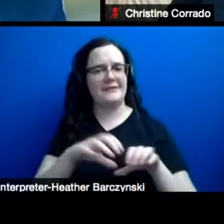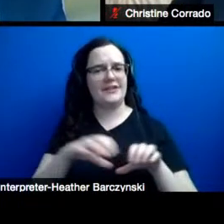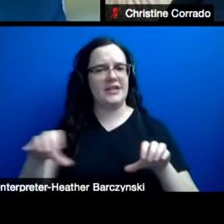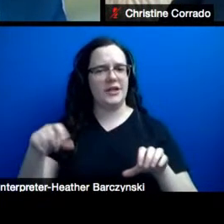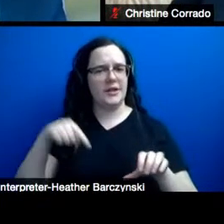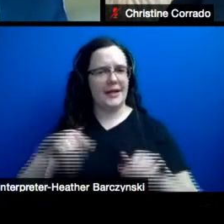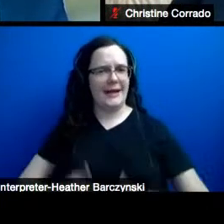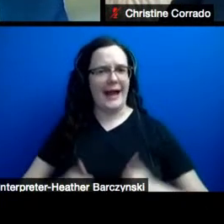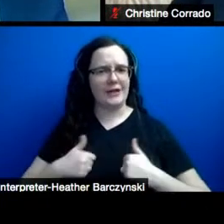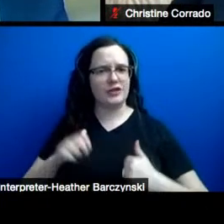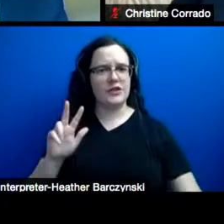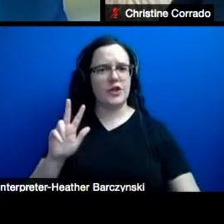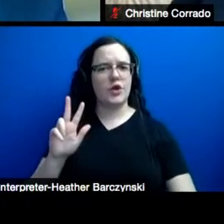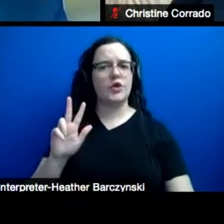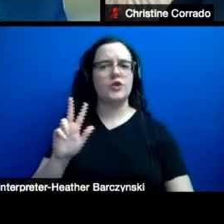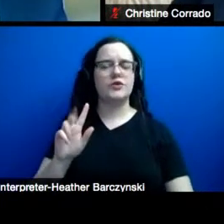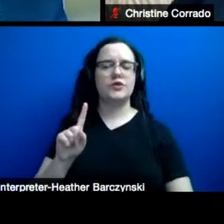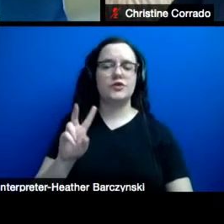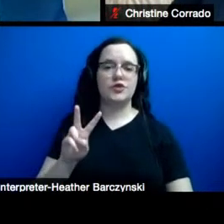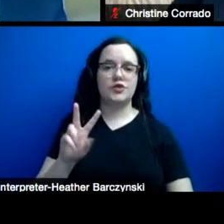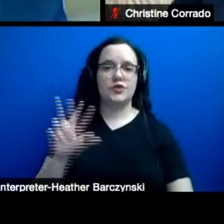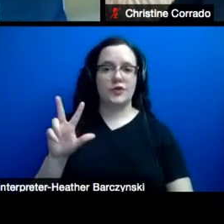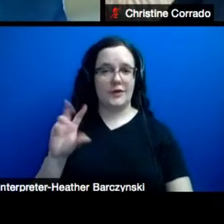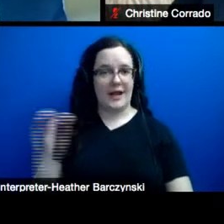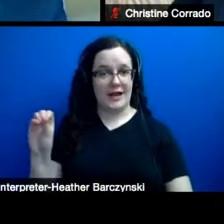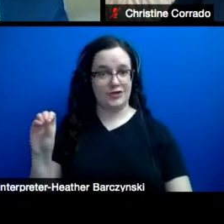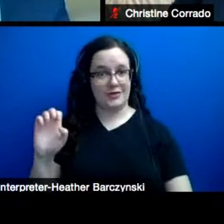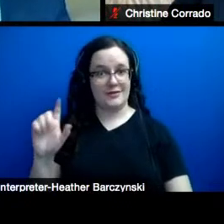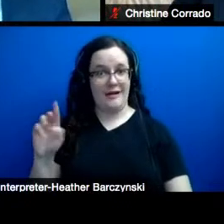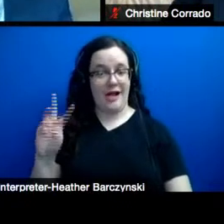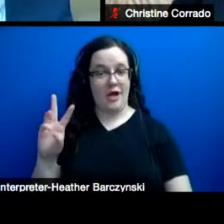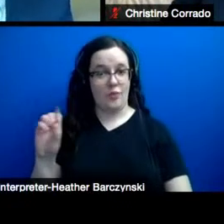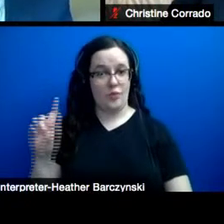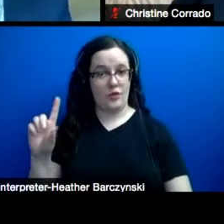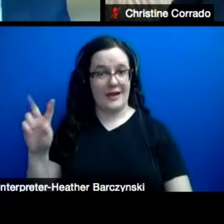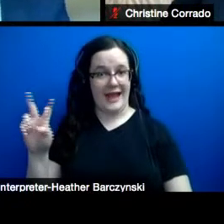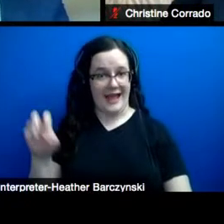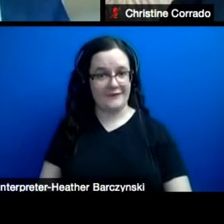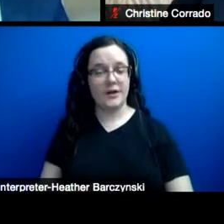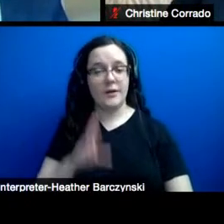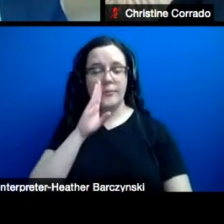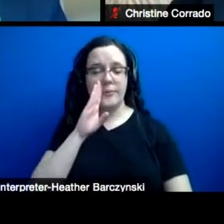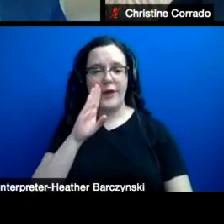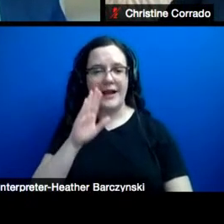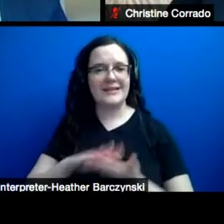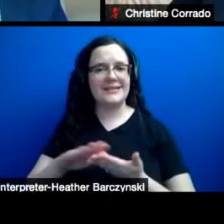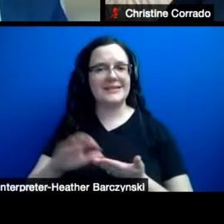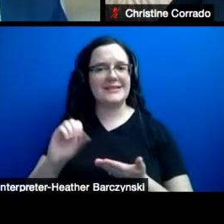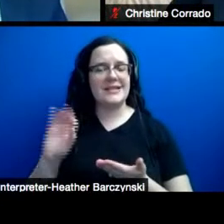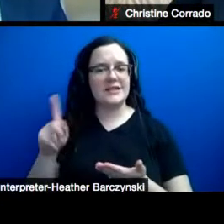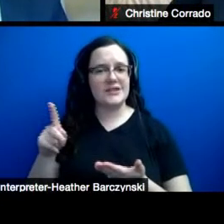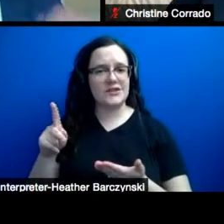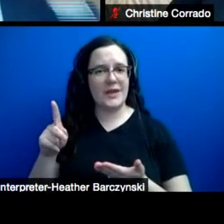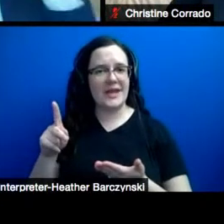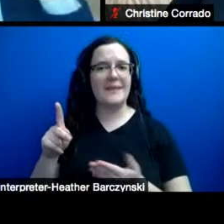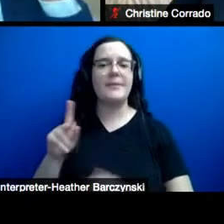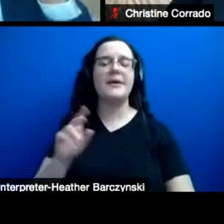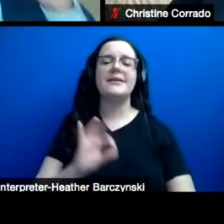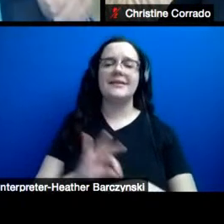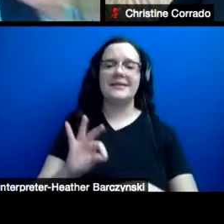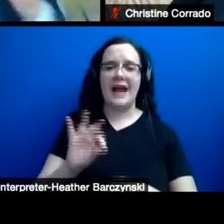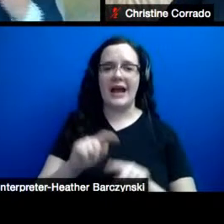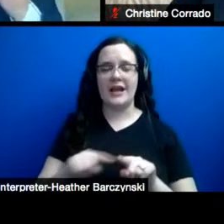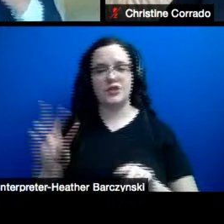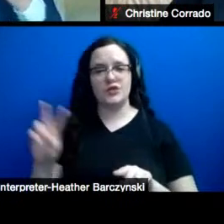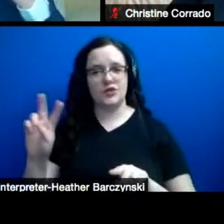Avenue. We have the return of Brighton Clean Sweep, which will be on Saturday, May 7th from 9 a.m. to 2 p.m. and it will